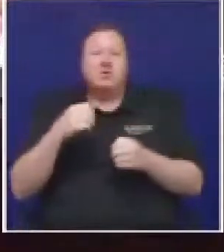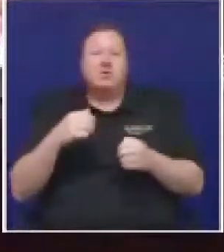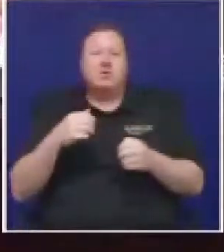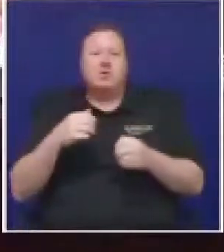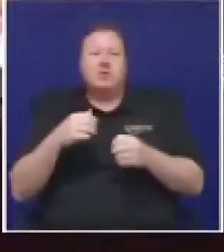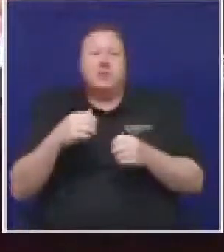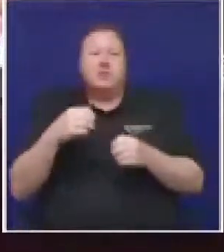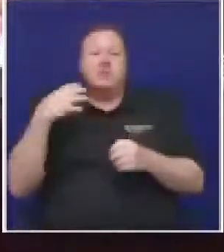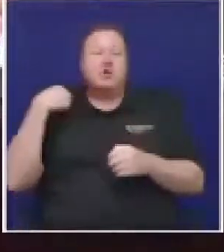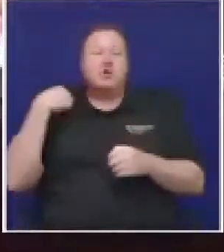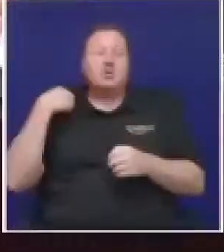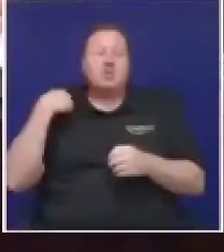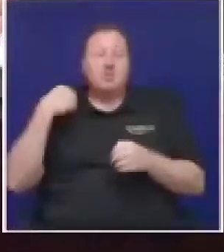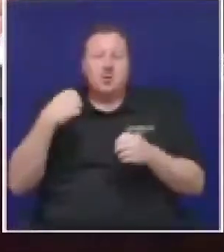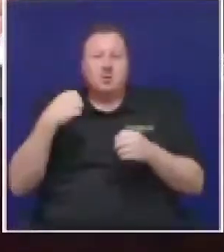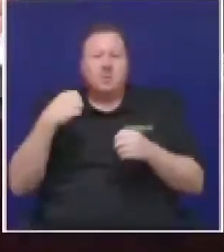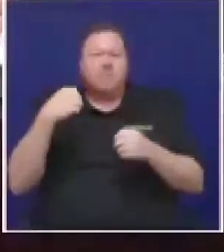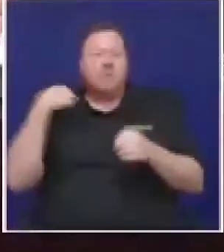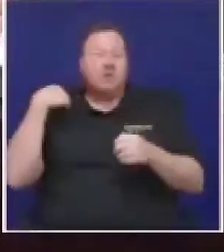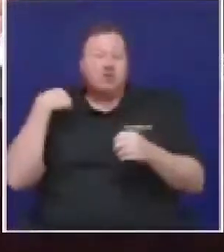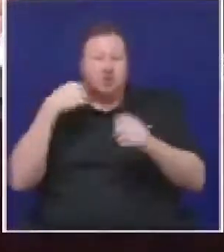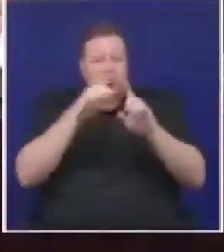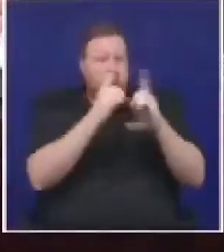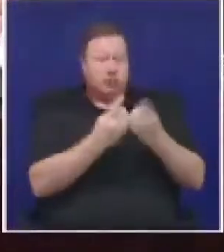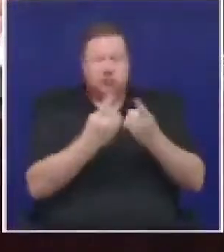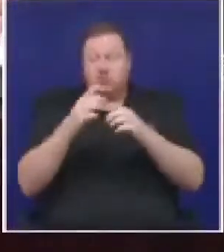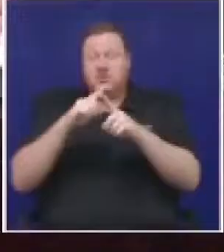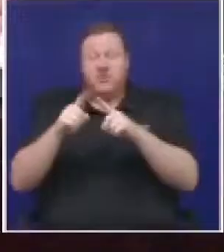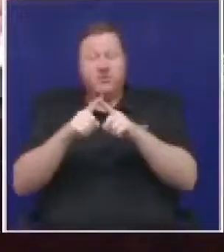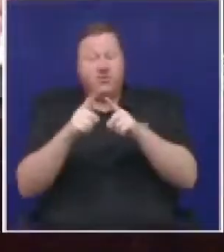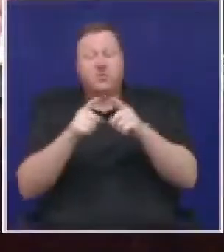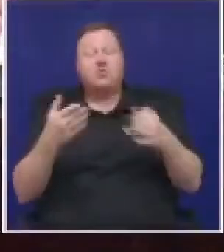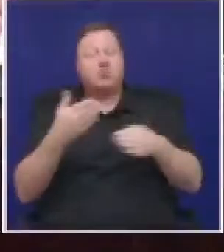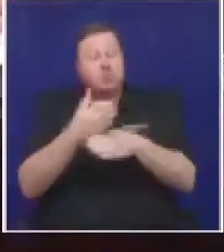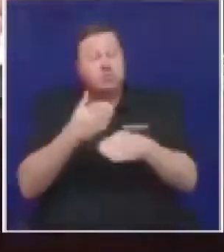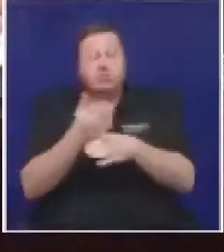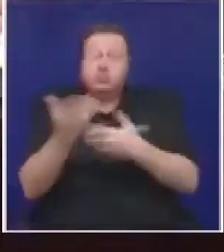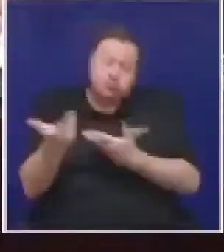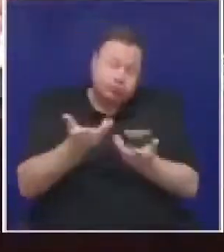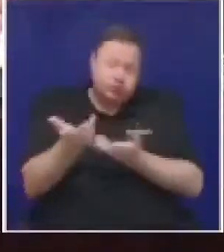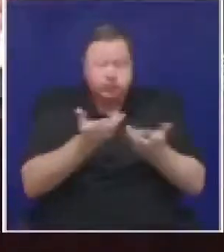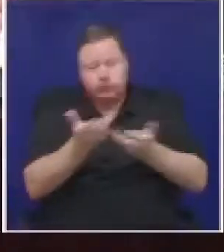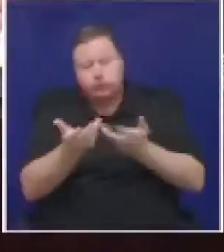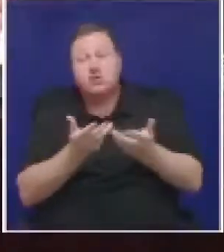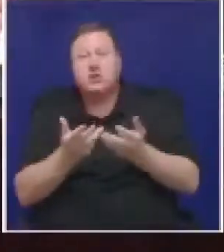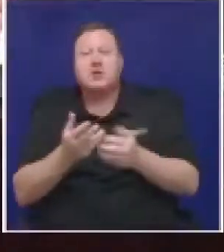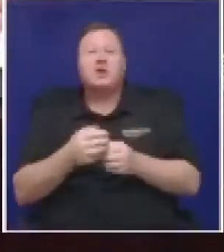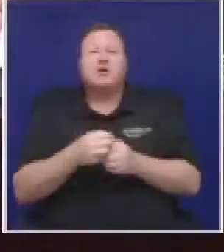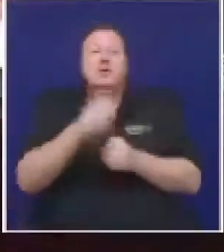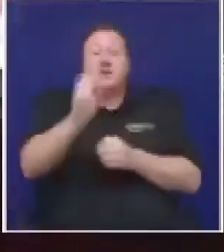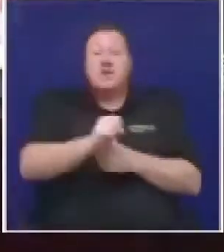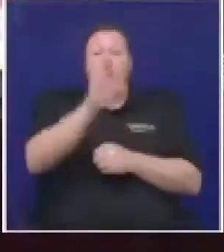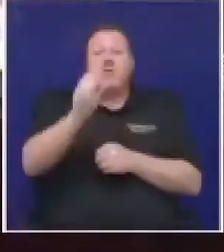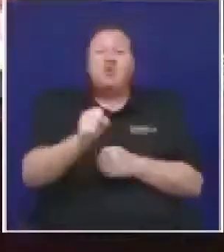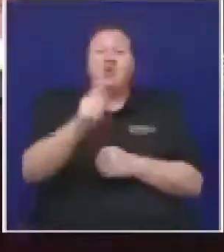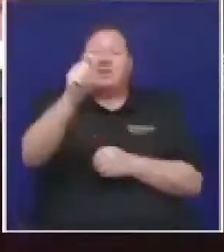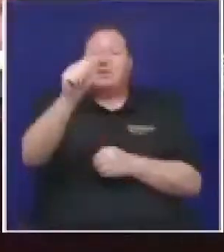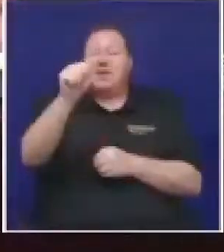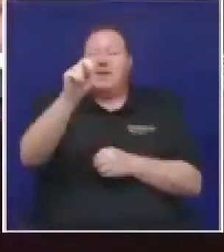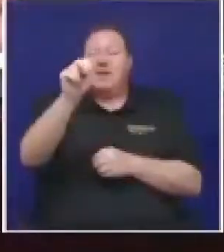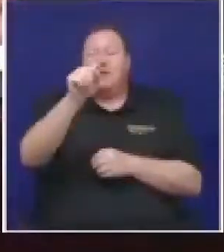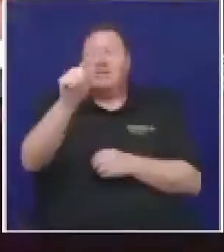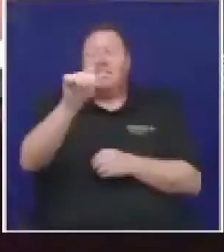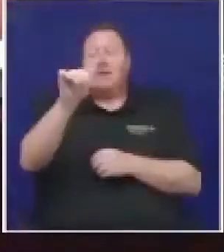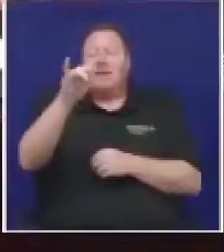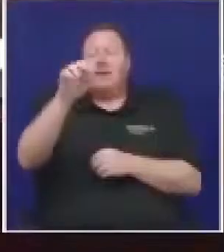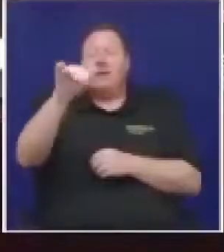understanding. South Africa, Mozambique, and Tanzania have established trilateral